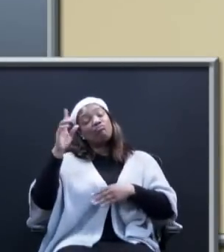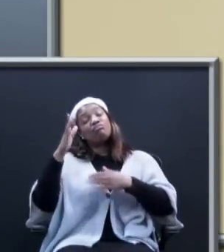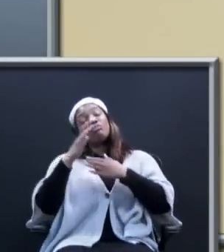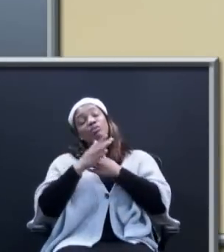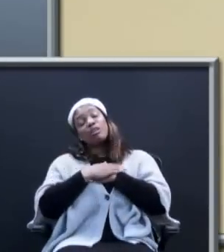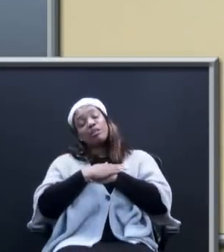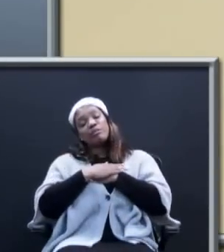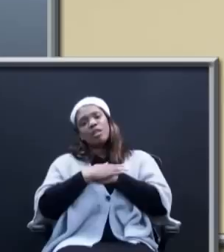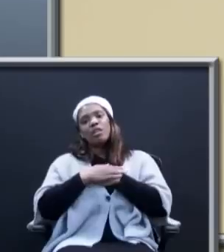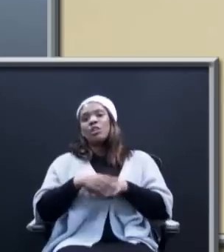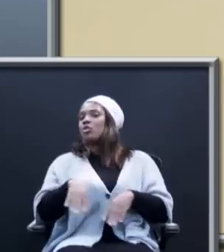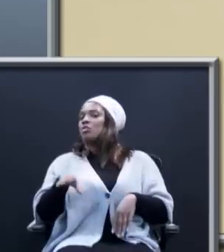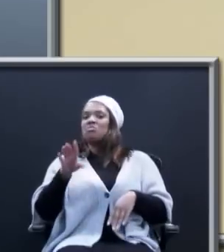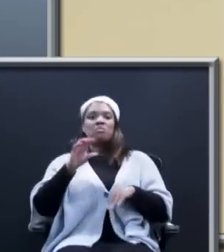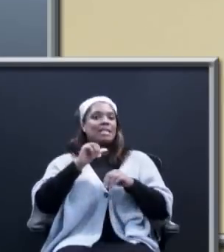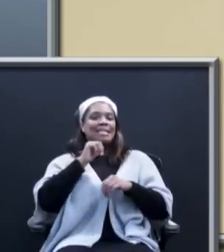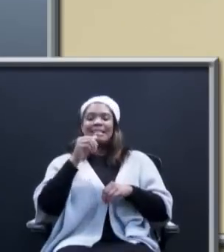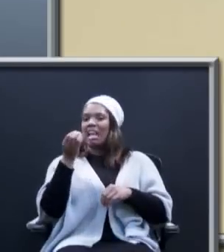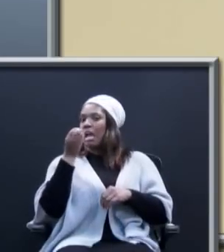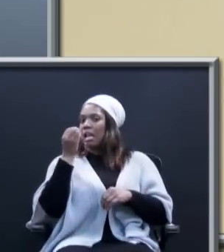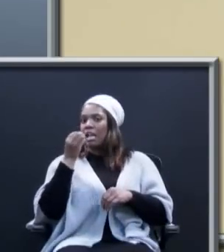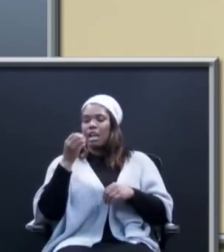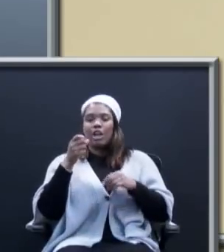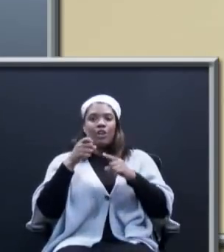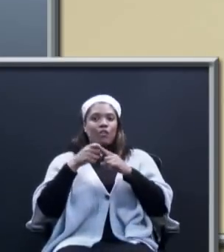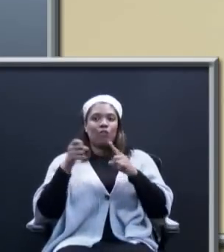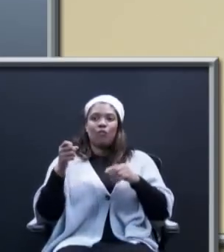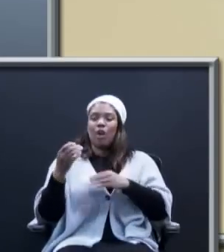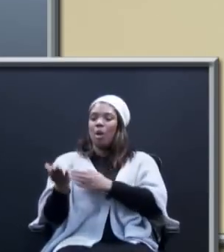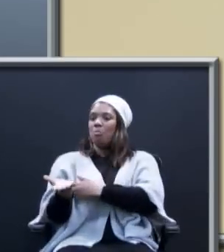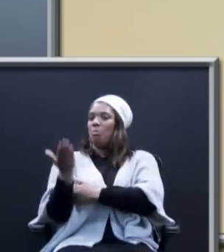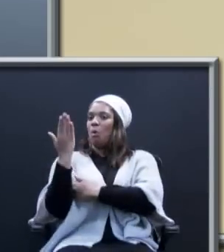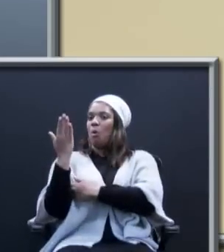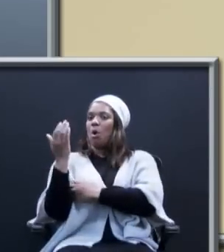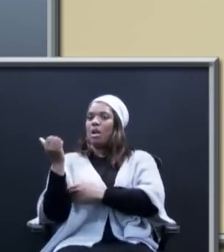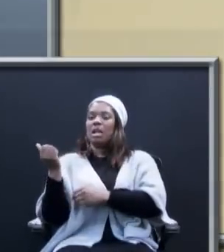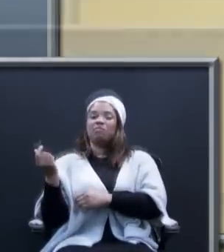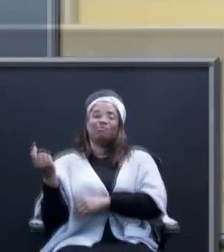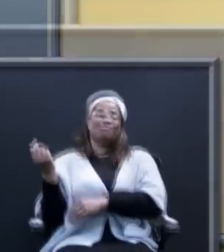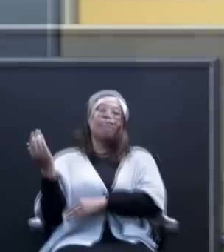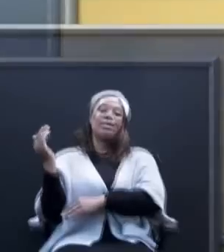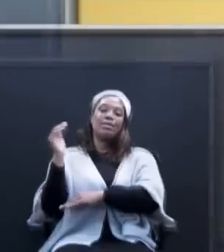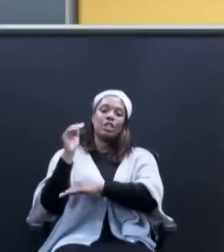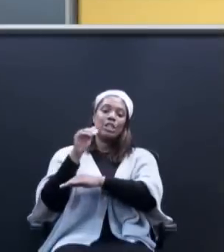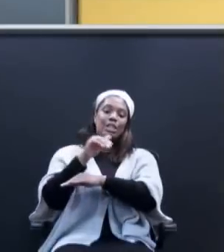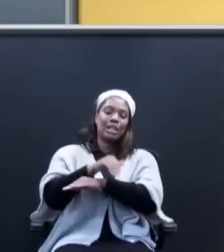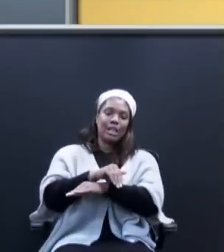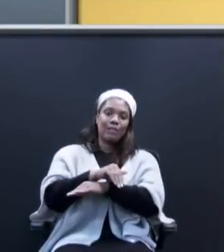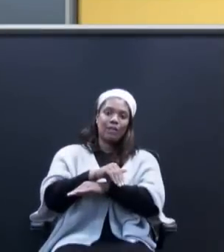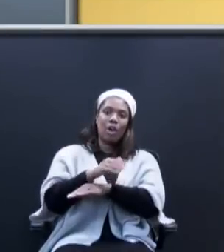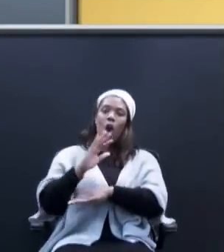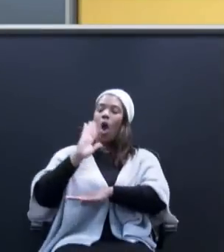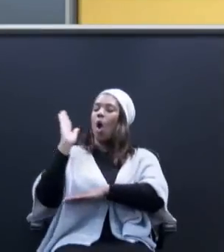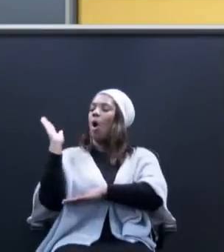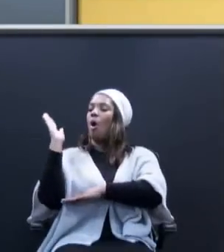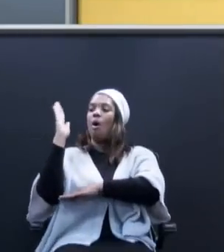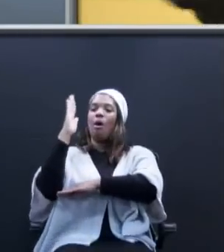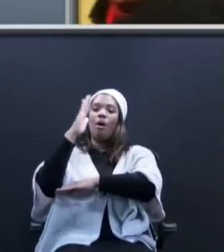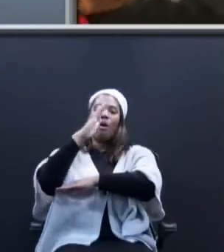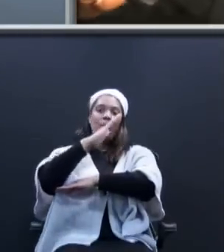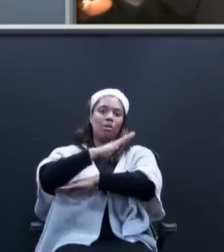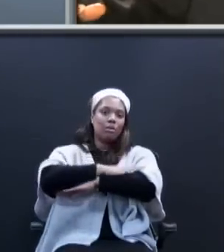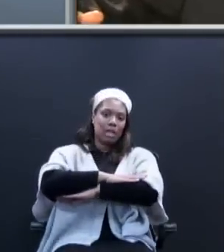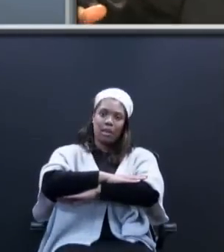even, from even unto even, shall you celebrate your Sabbath. That don't mean it didn't change it now. So when the sun go down